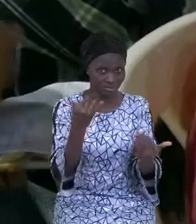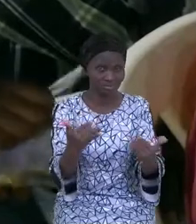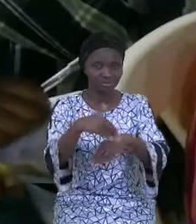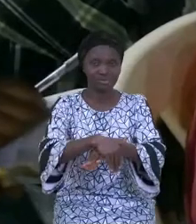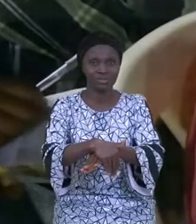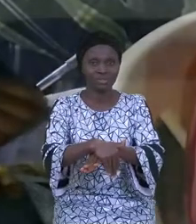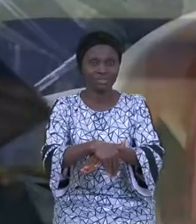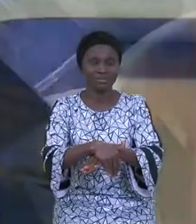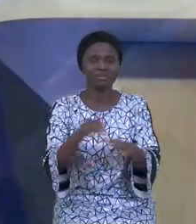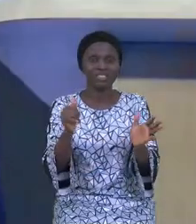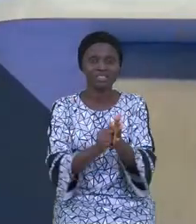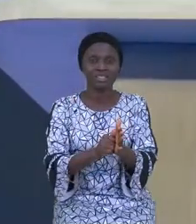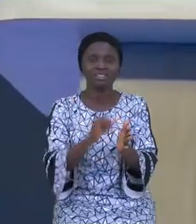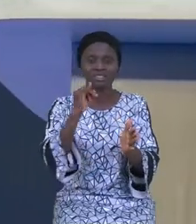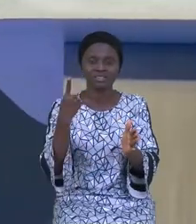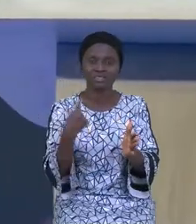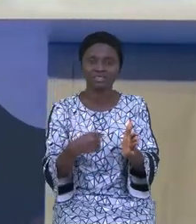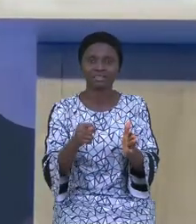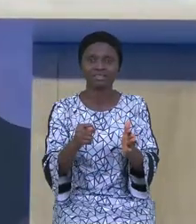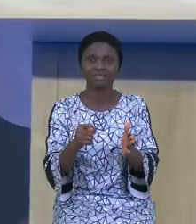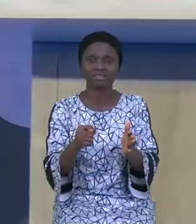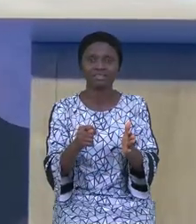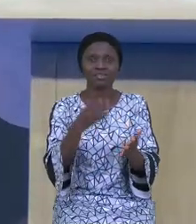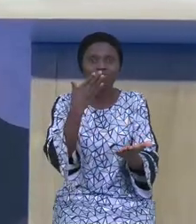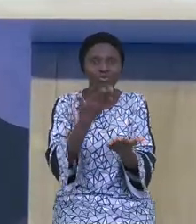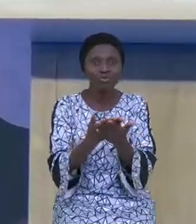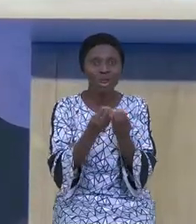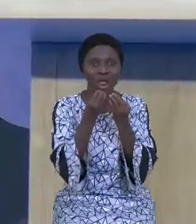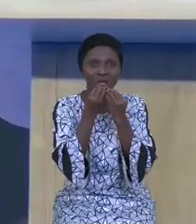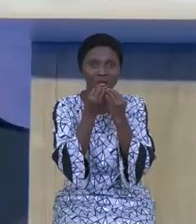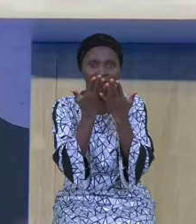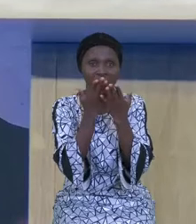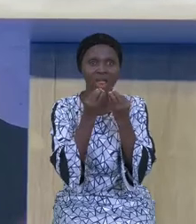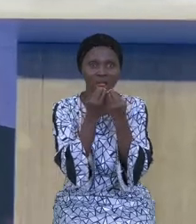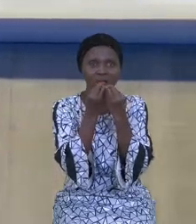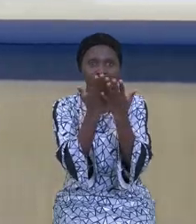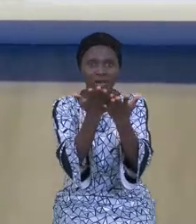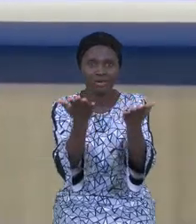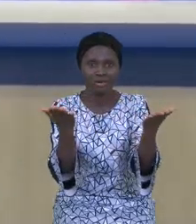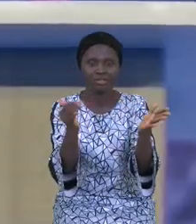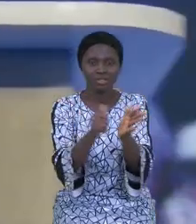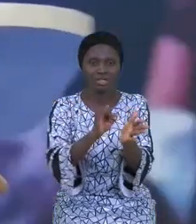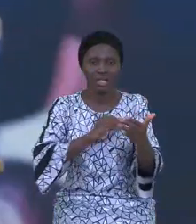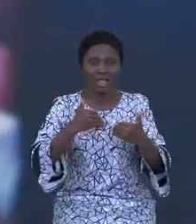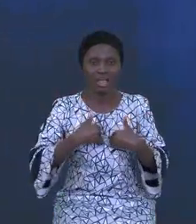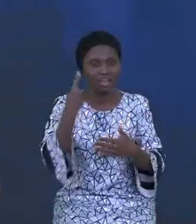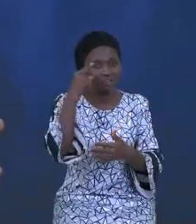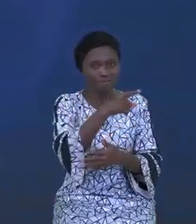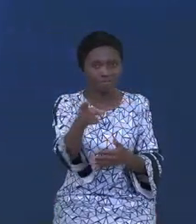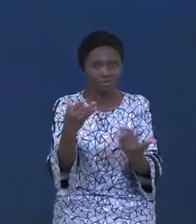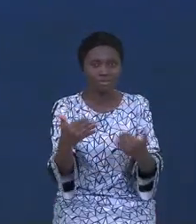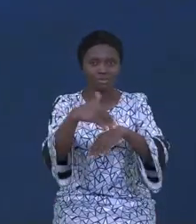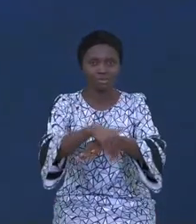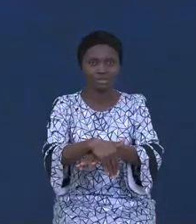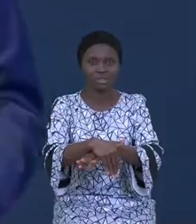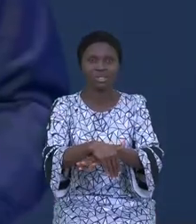That's the declaration I bring to you tonight. That's the good news I have for you tonight. You have never walked,